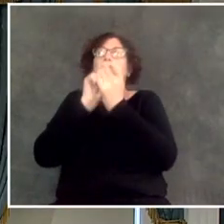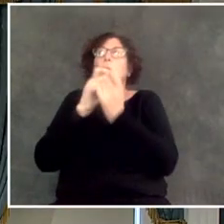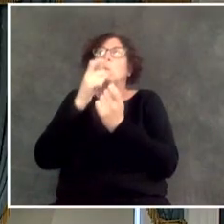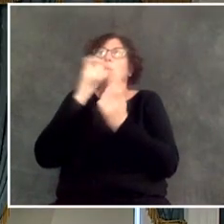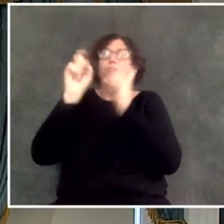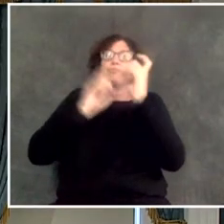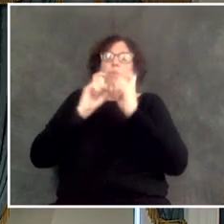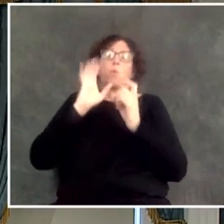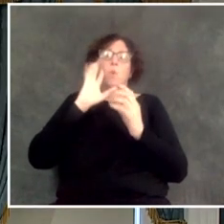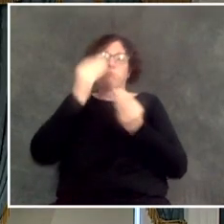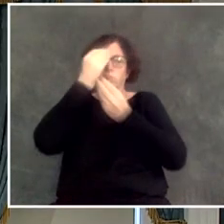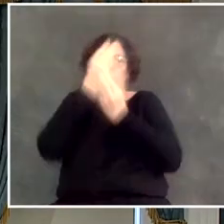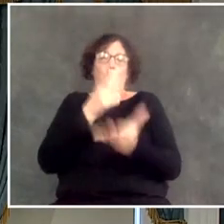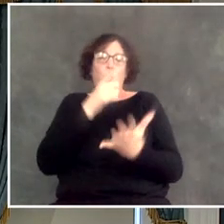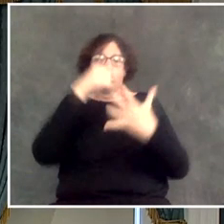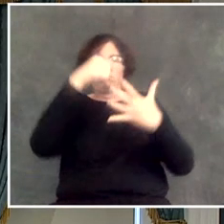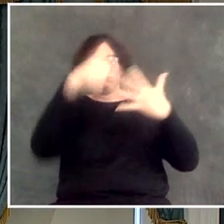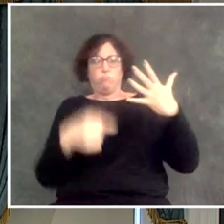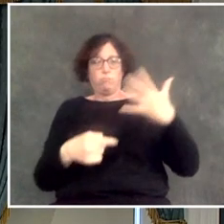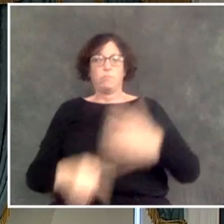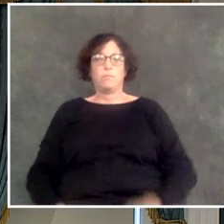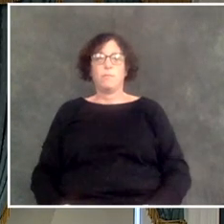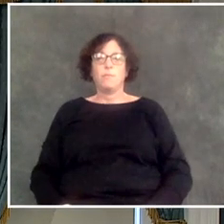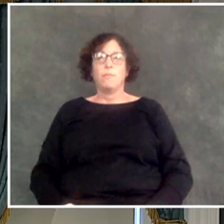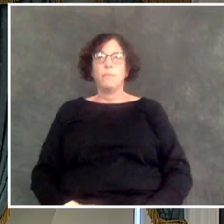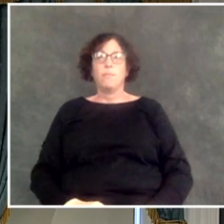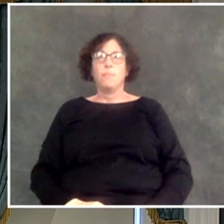Next, we'll take Julia from The Post.